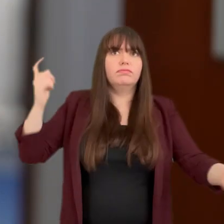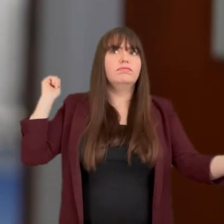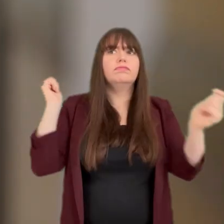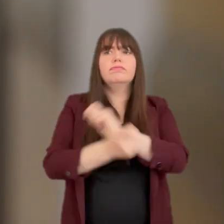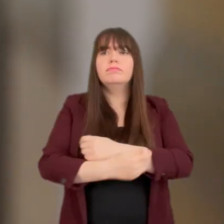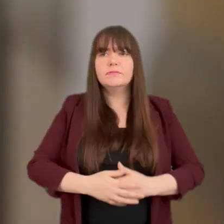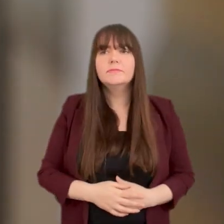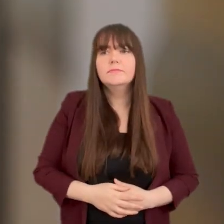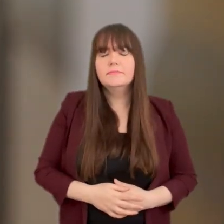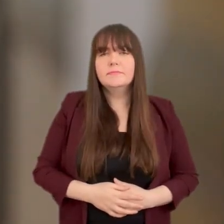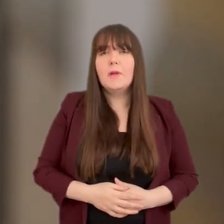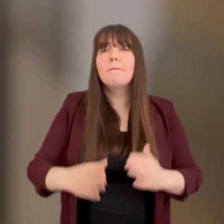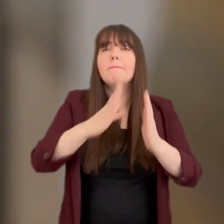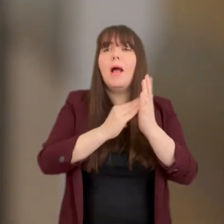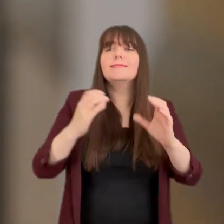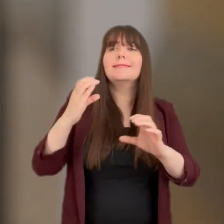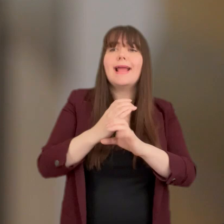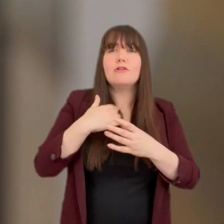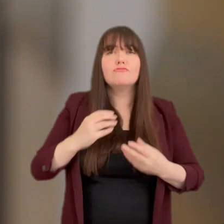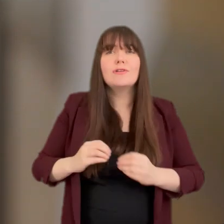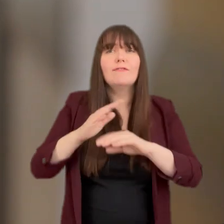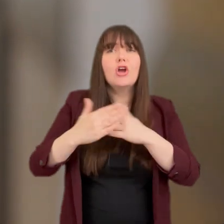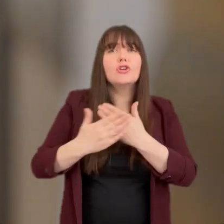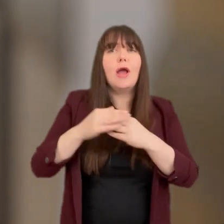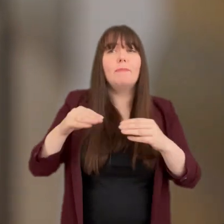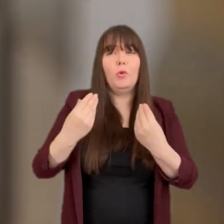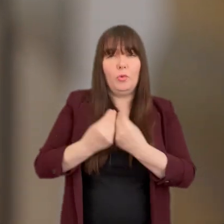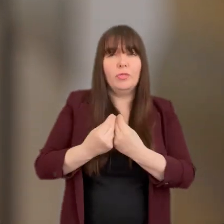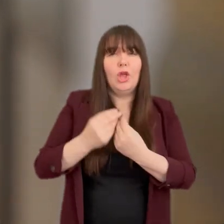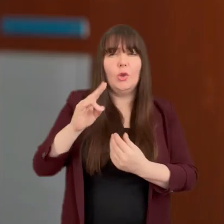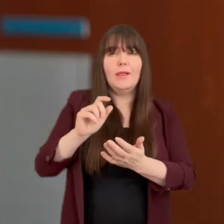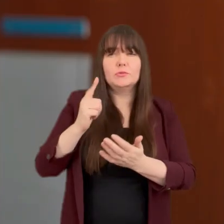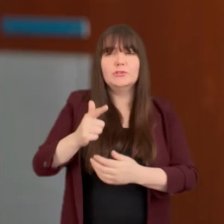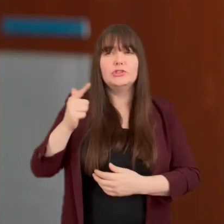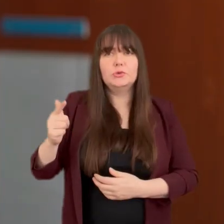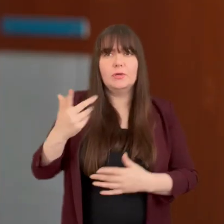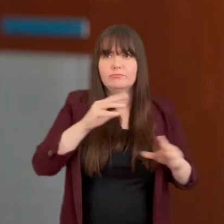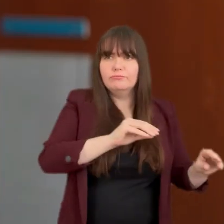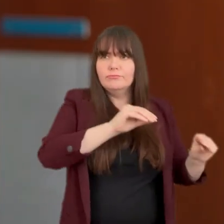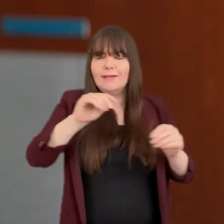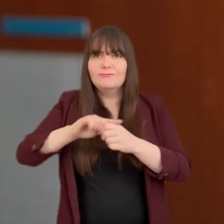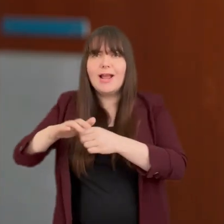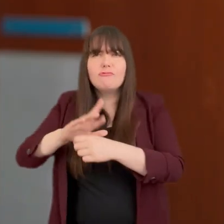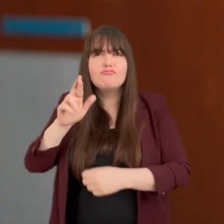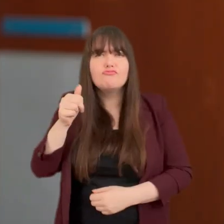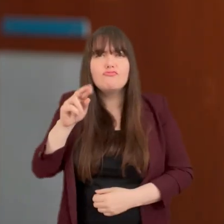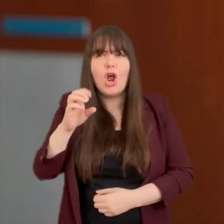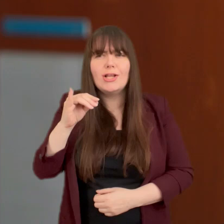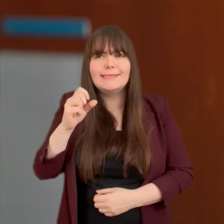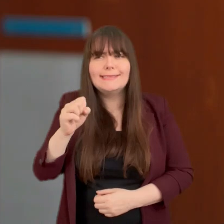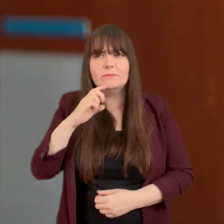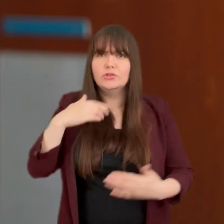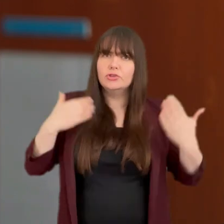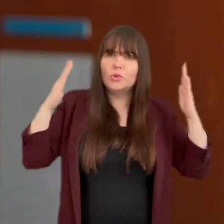game changer for her and her family. So the model of care that we've created for young people with 22q11 is transferable to